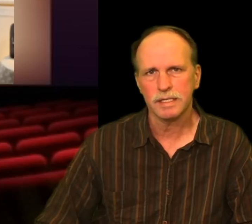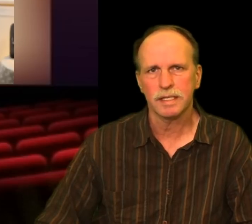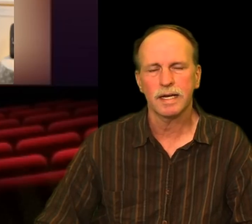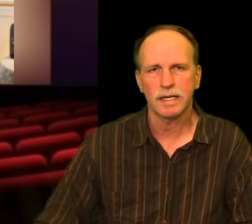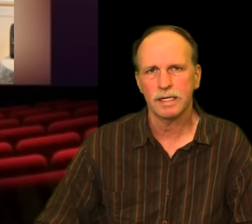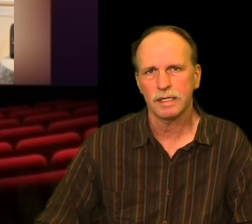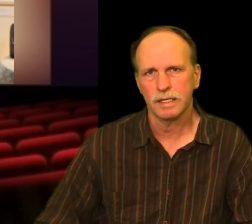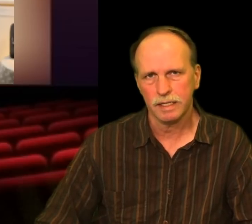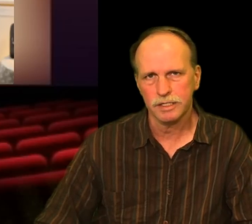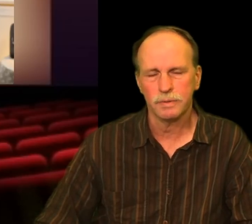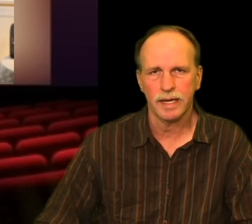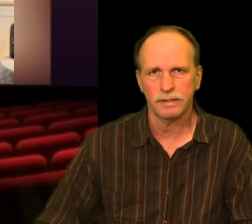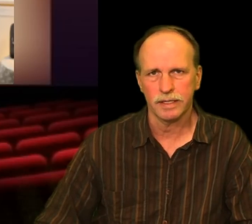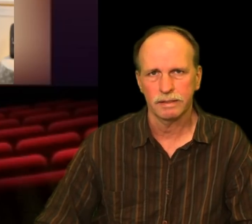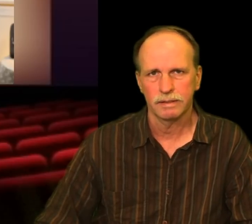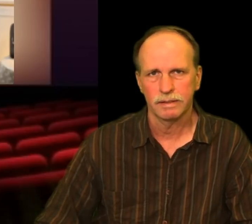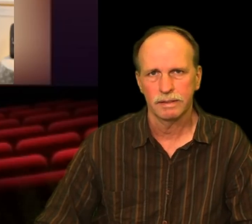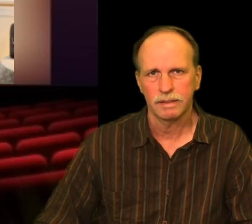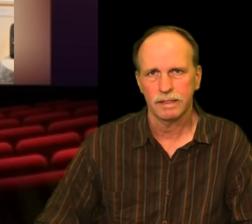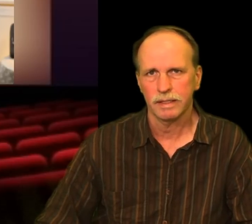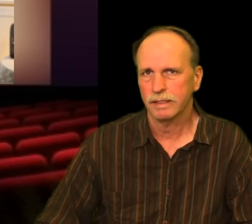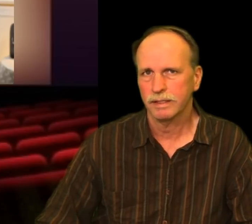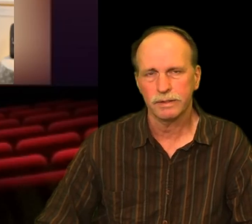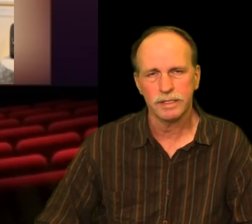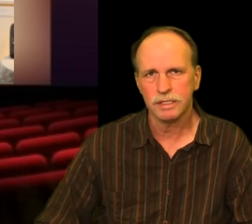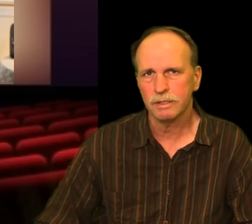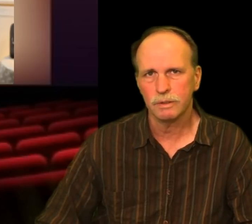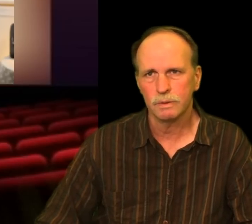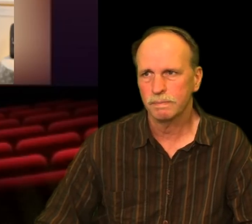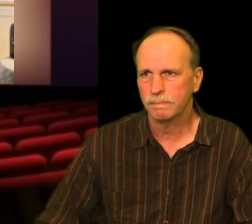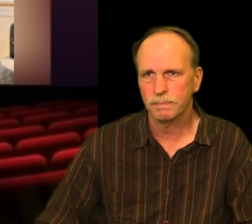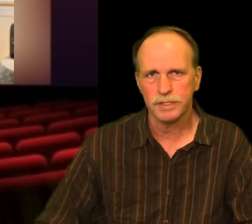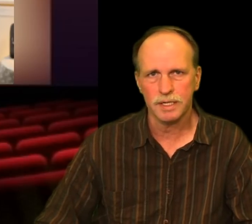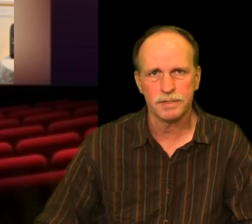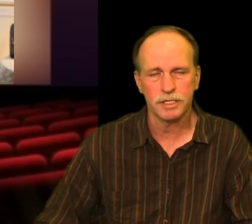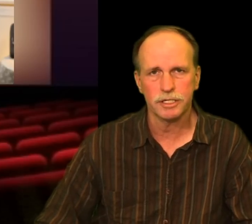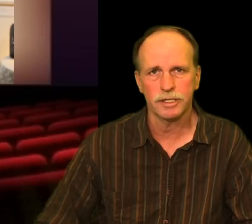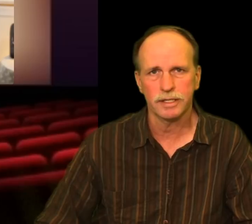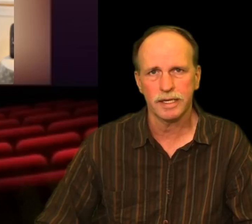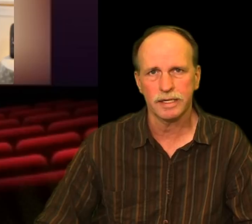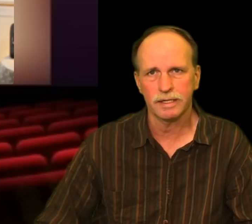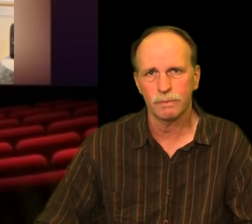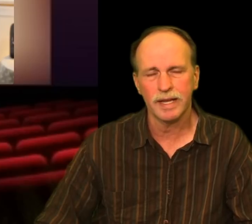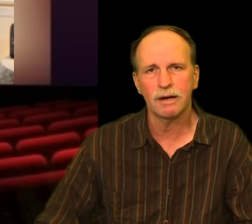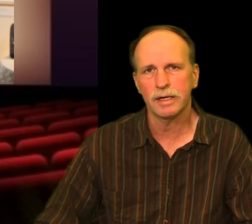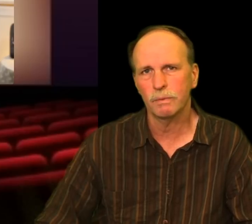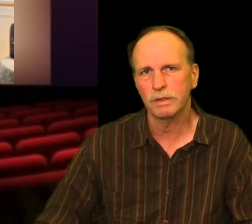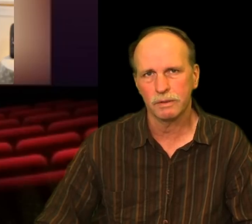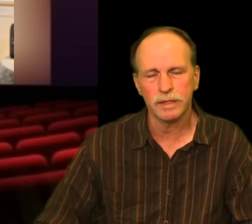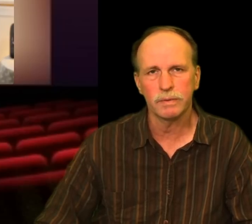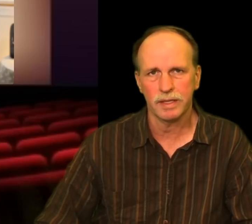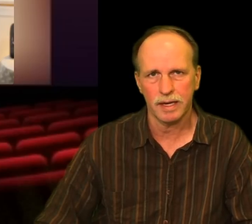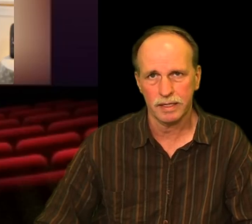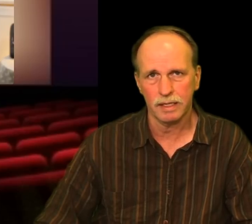they test that idea against reality. And there is no presupposition that reality